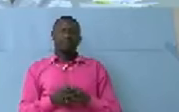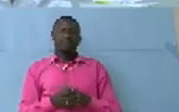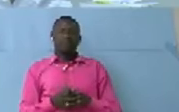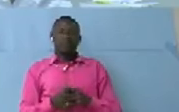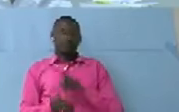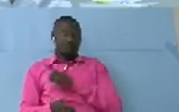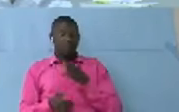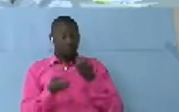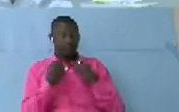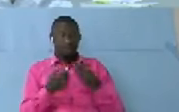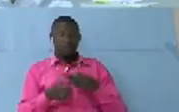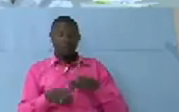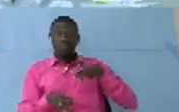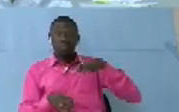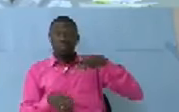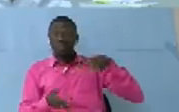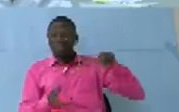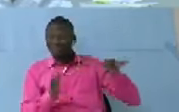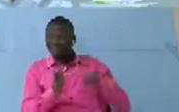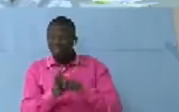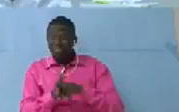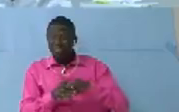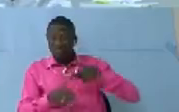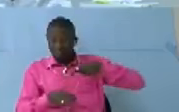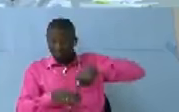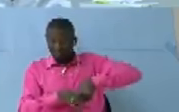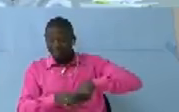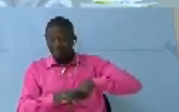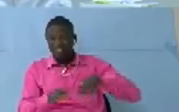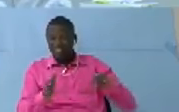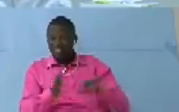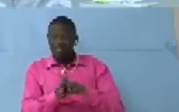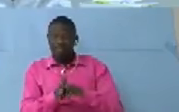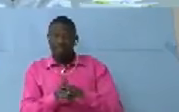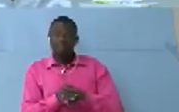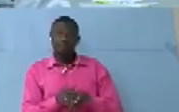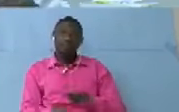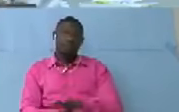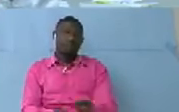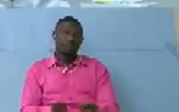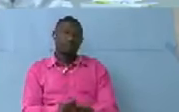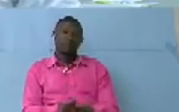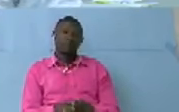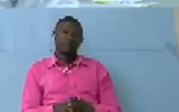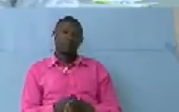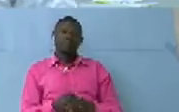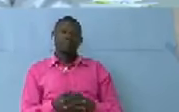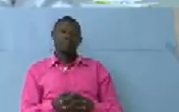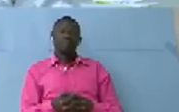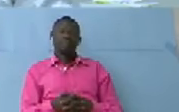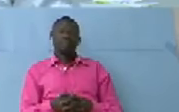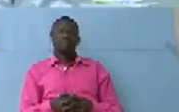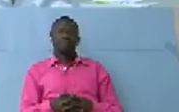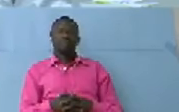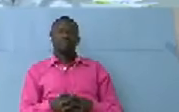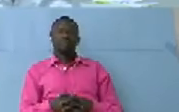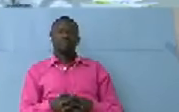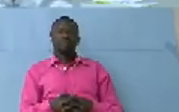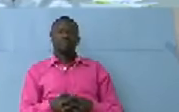No. I was told that it was concrete and attached to the floor. It was attached to the floor by concrete.